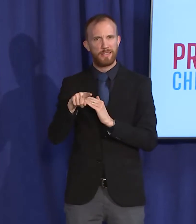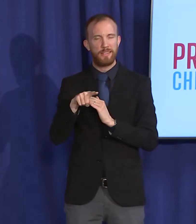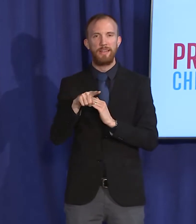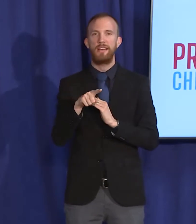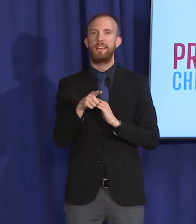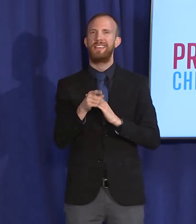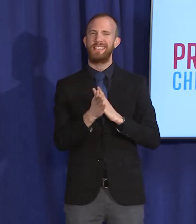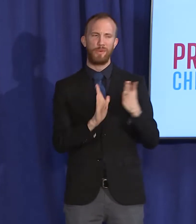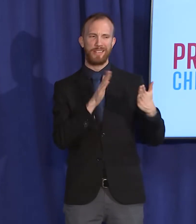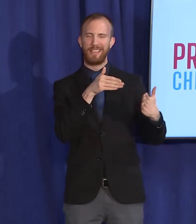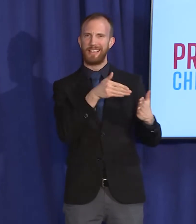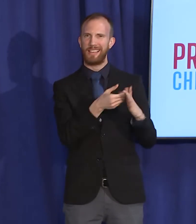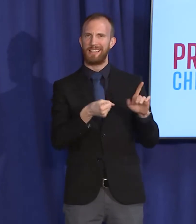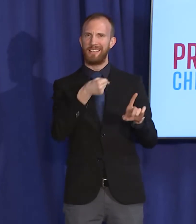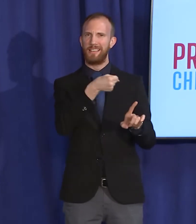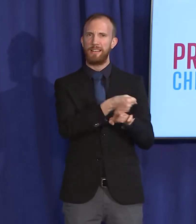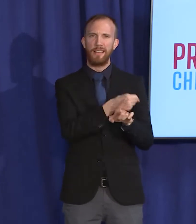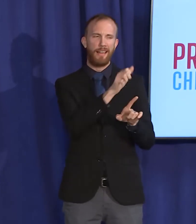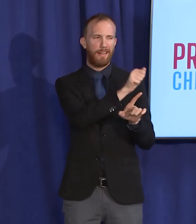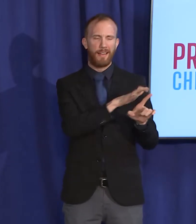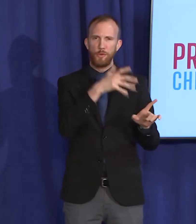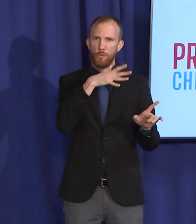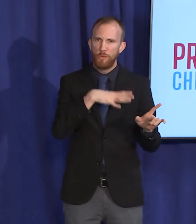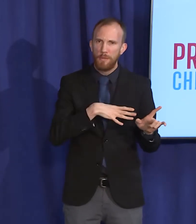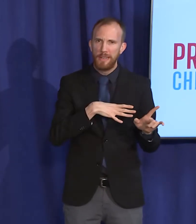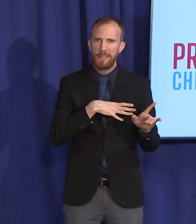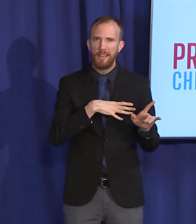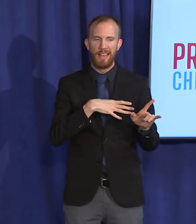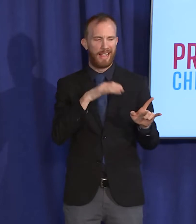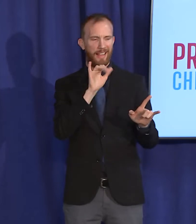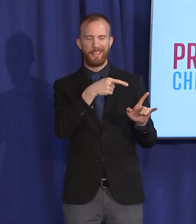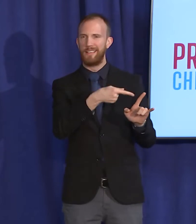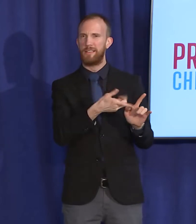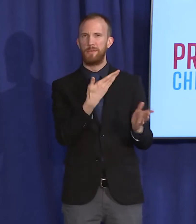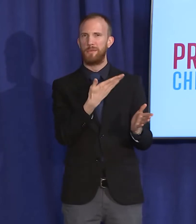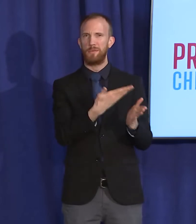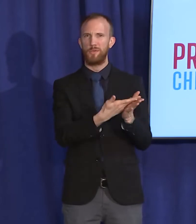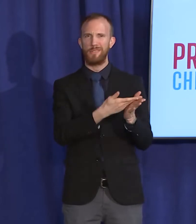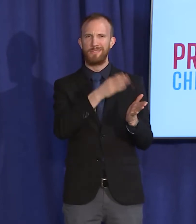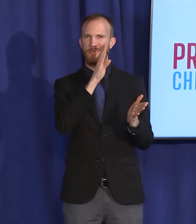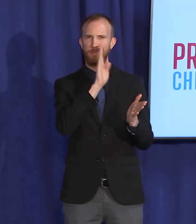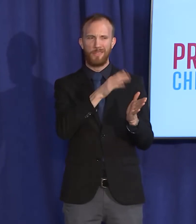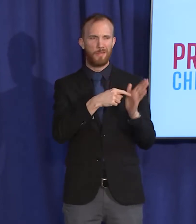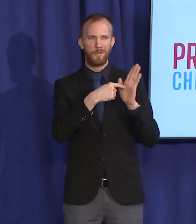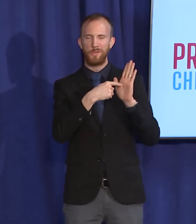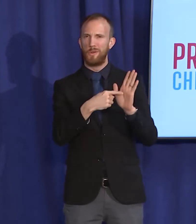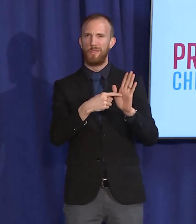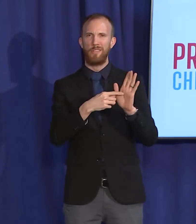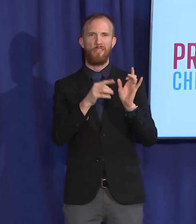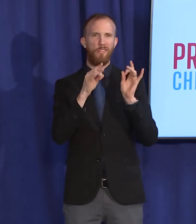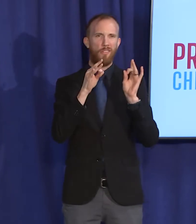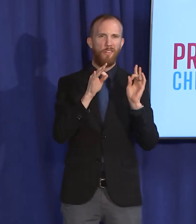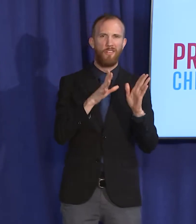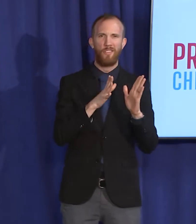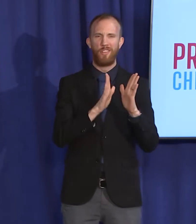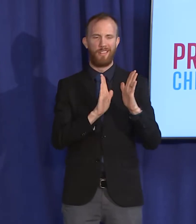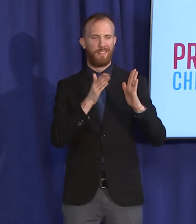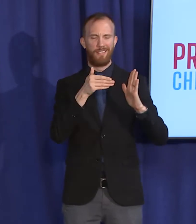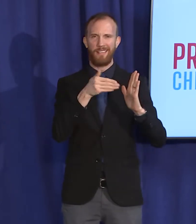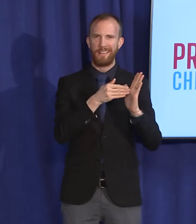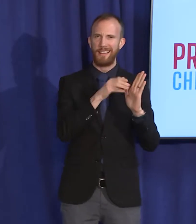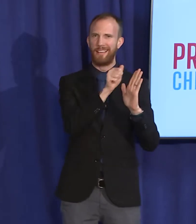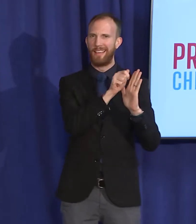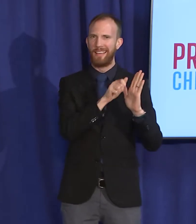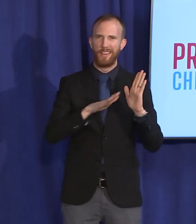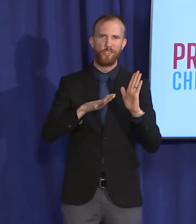crime that has shown a harsh light on the anti-Asian violence and hateful rhetoric